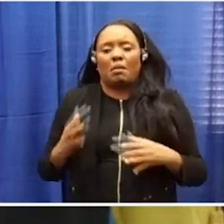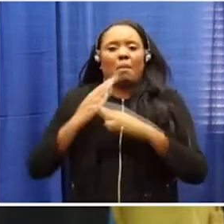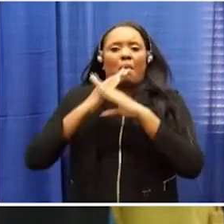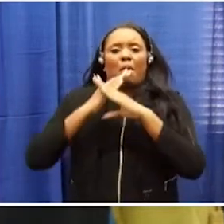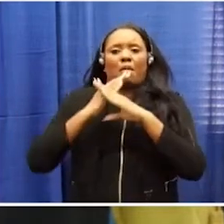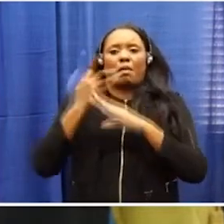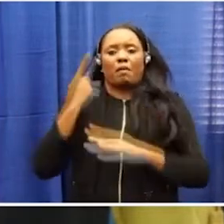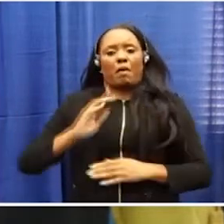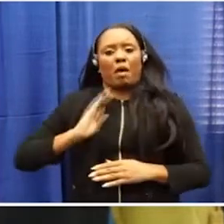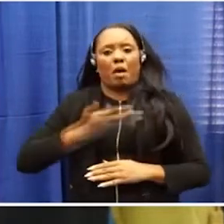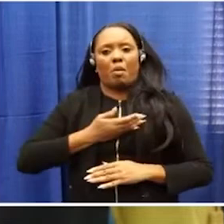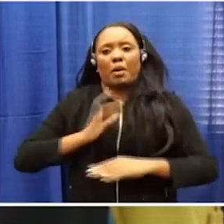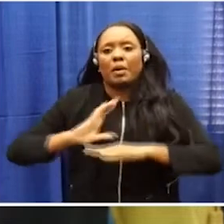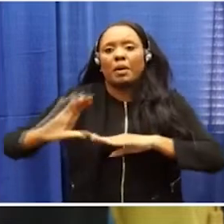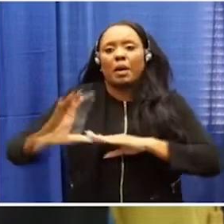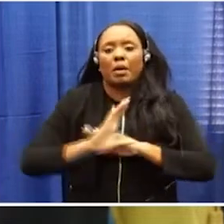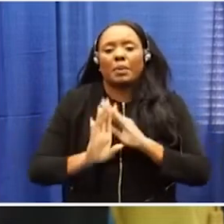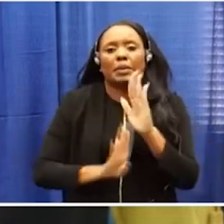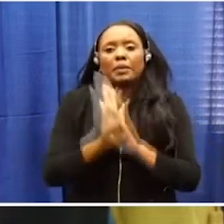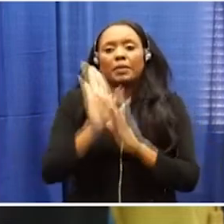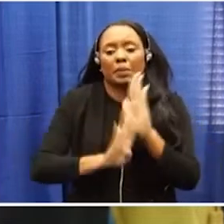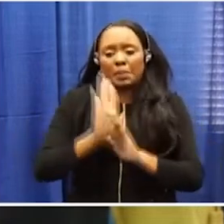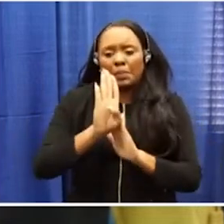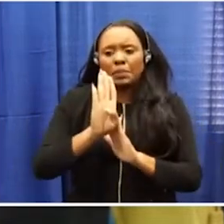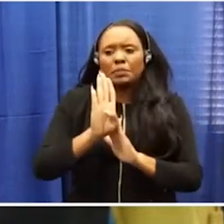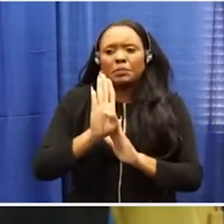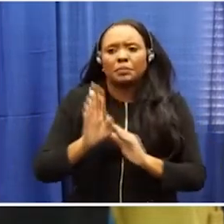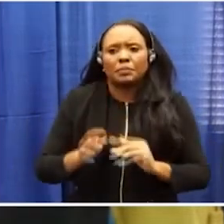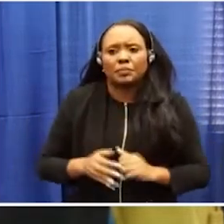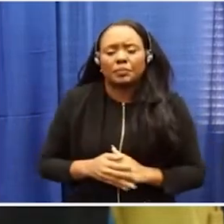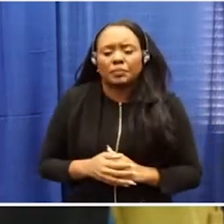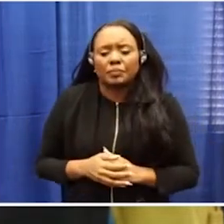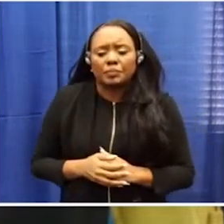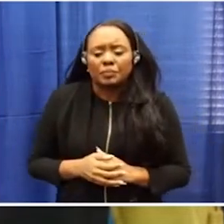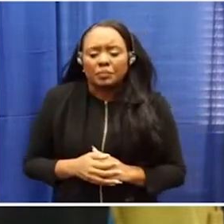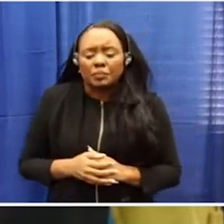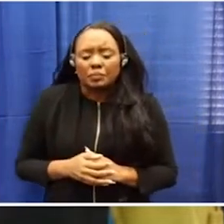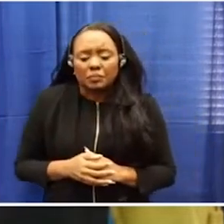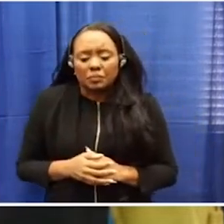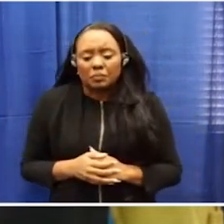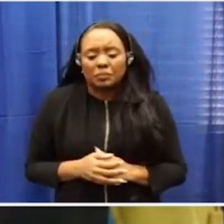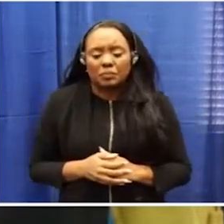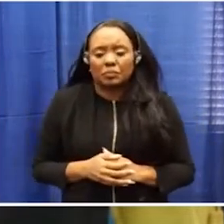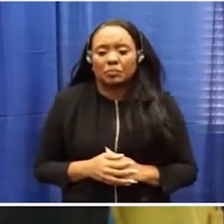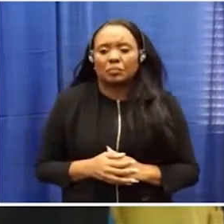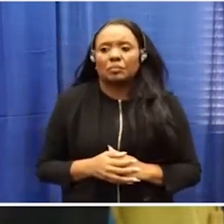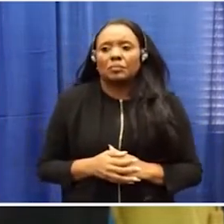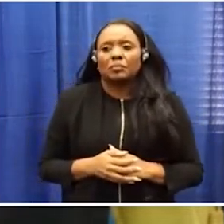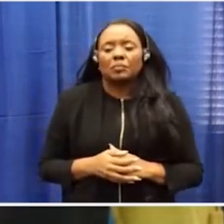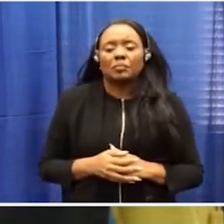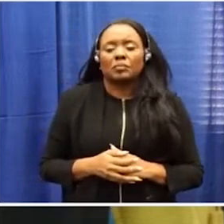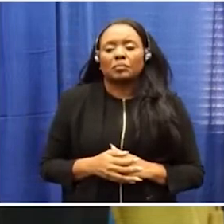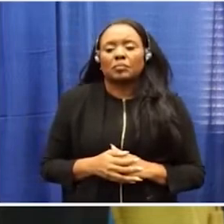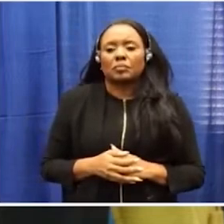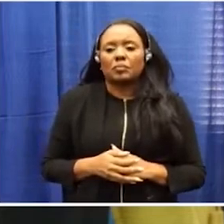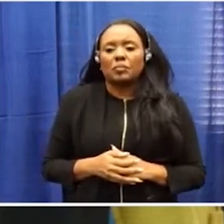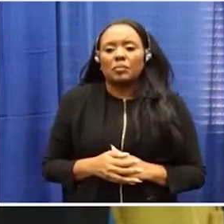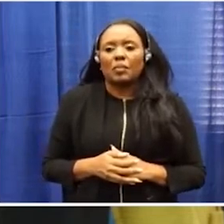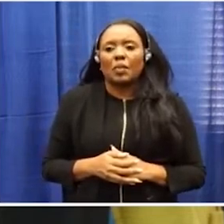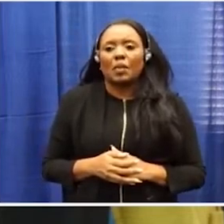the region's developmental agenda. The protracted and multifaceted